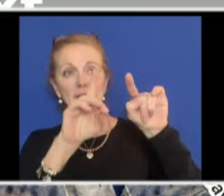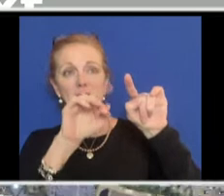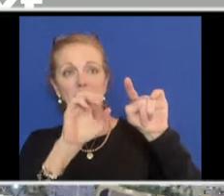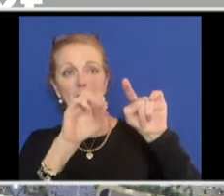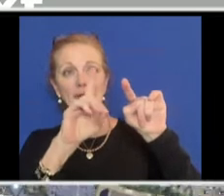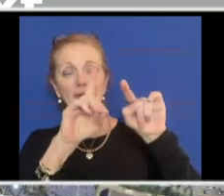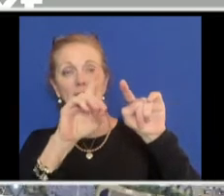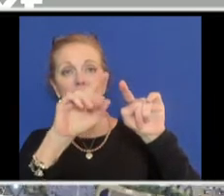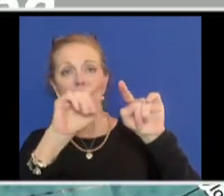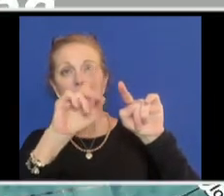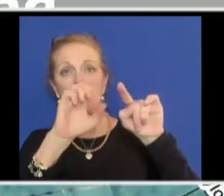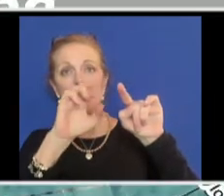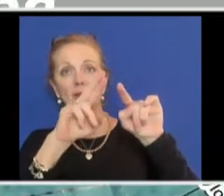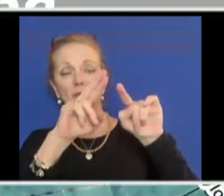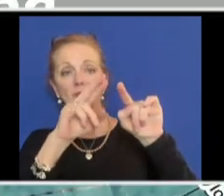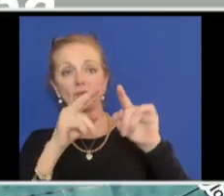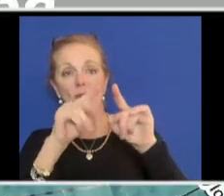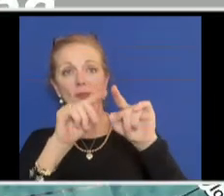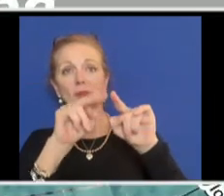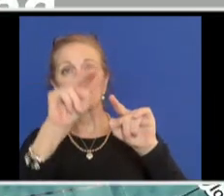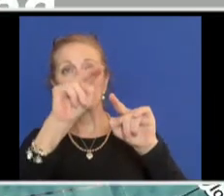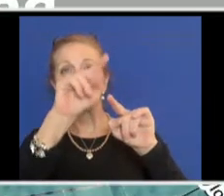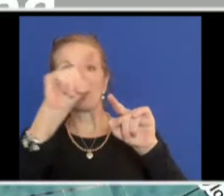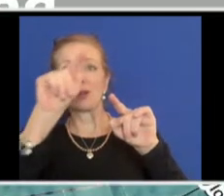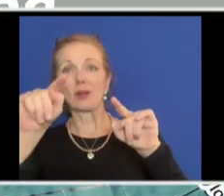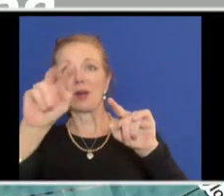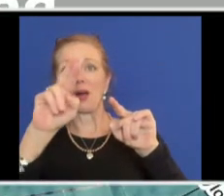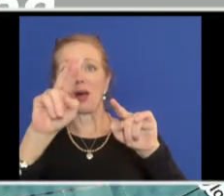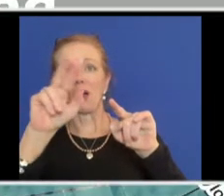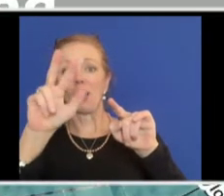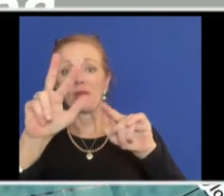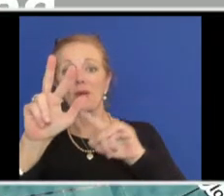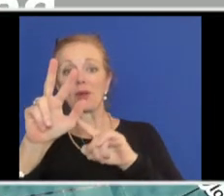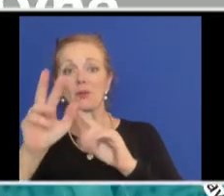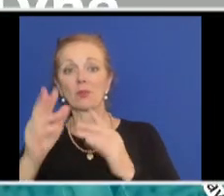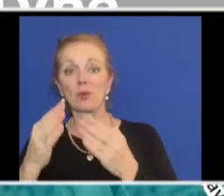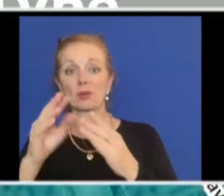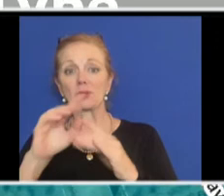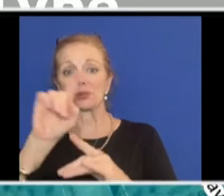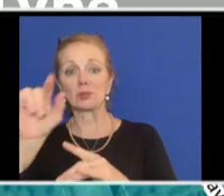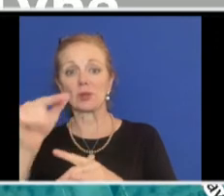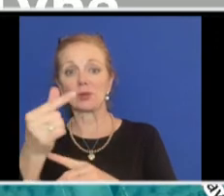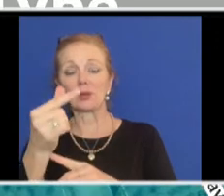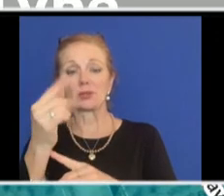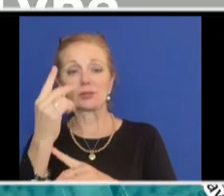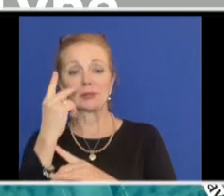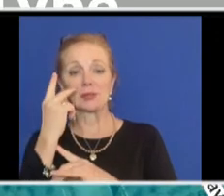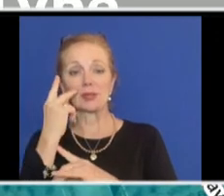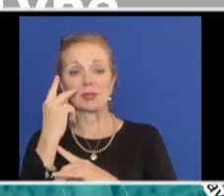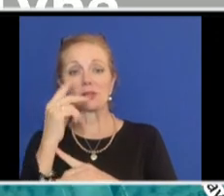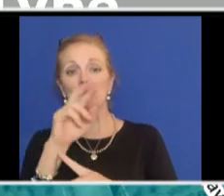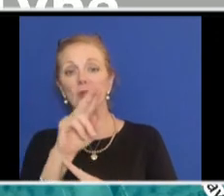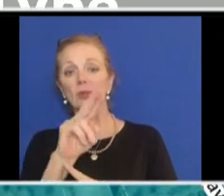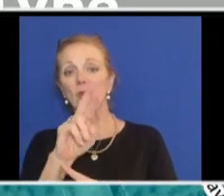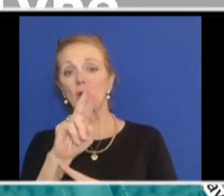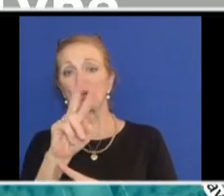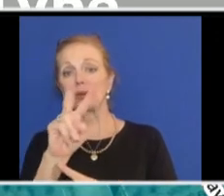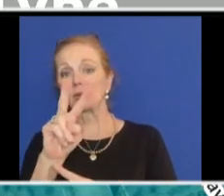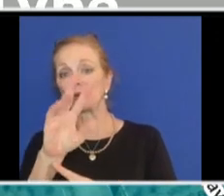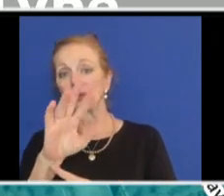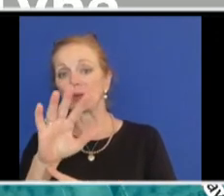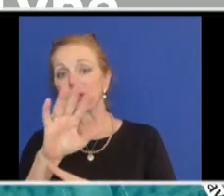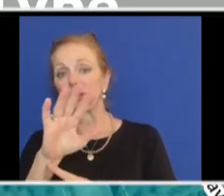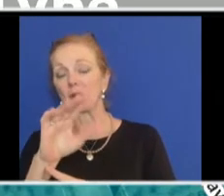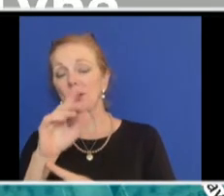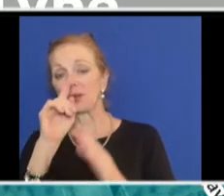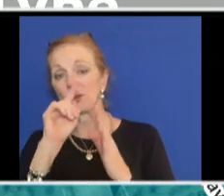of Governor Hunt Road it's currently zoned R3 and it's proposed zoning as you are too you can see some ur2 existing in the area and then of course the